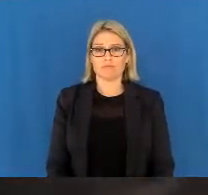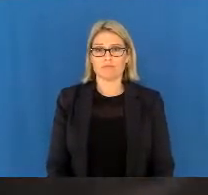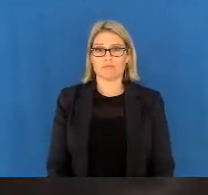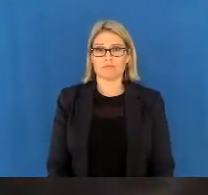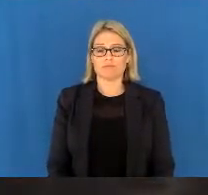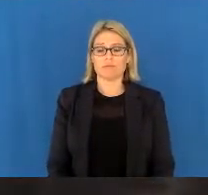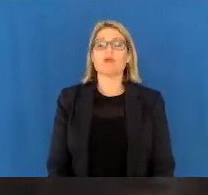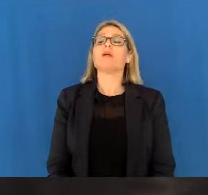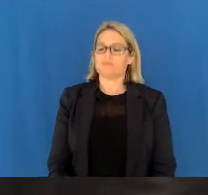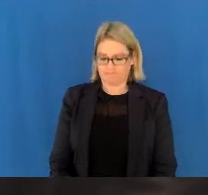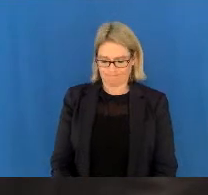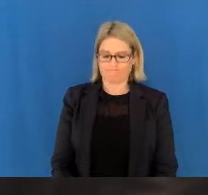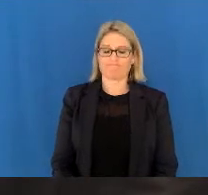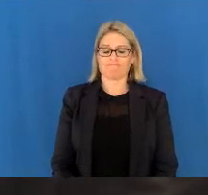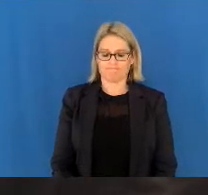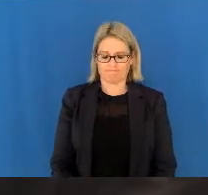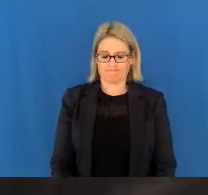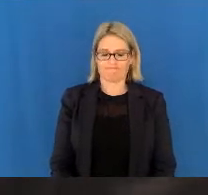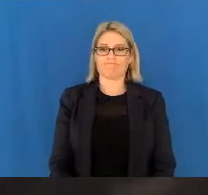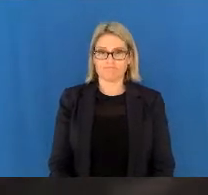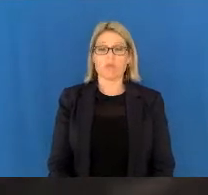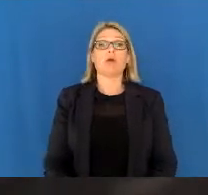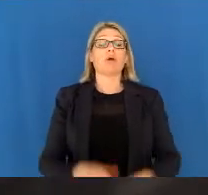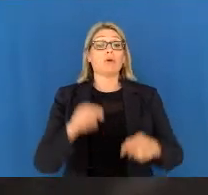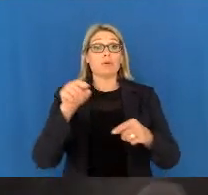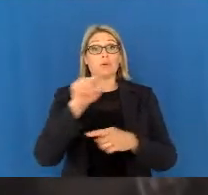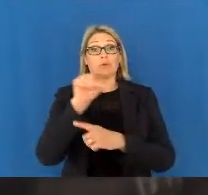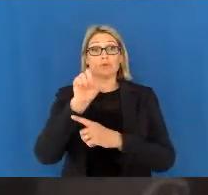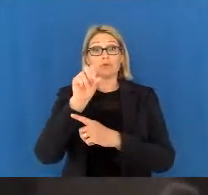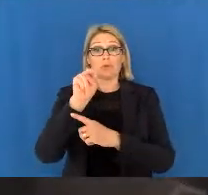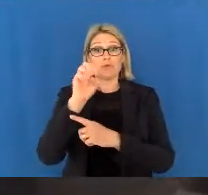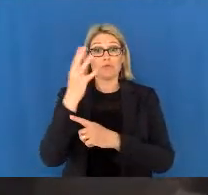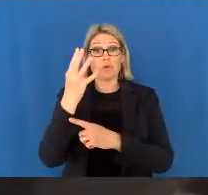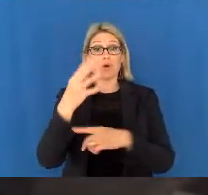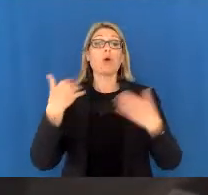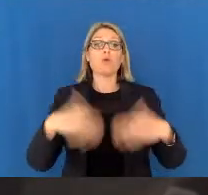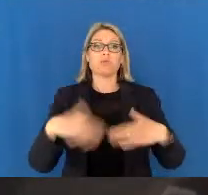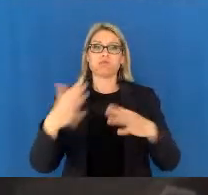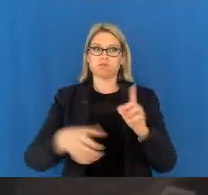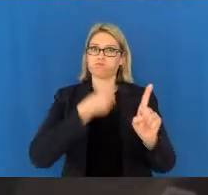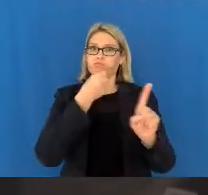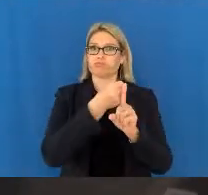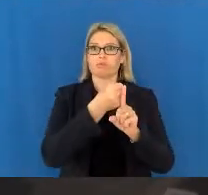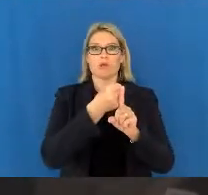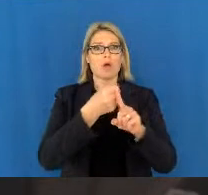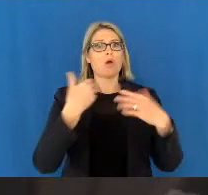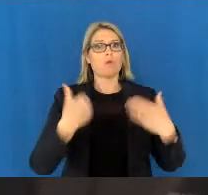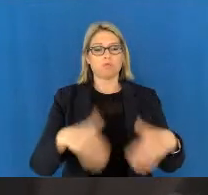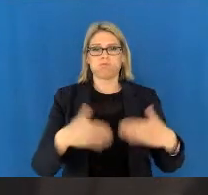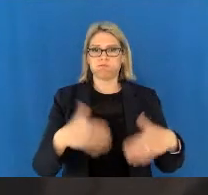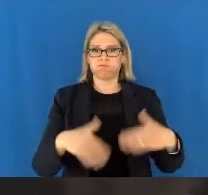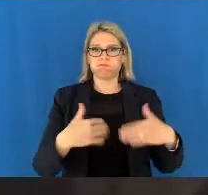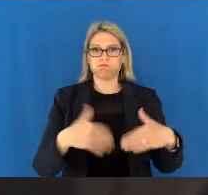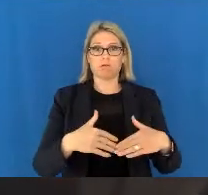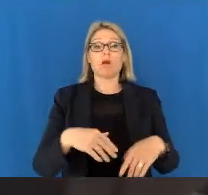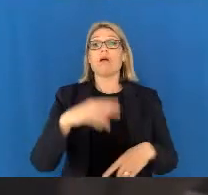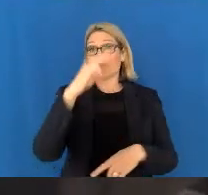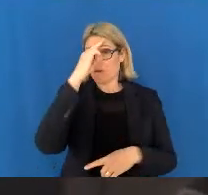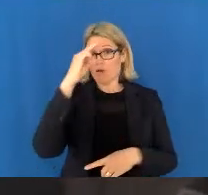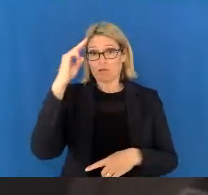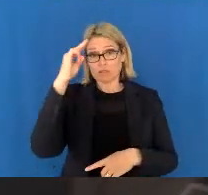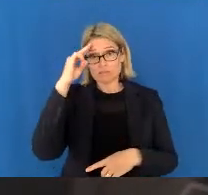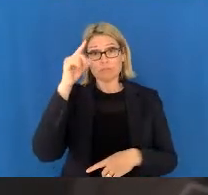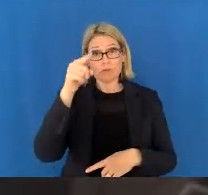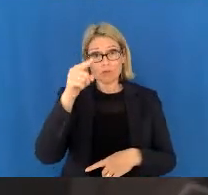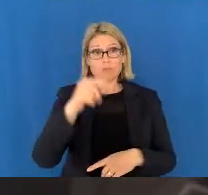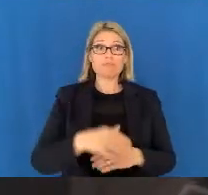Certainly, we are hit rather hard with the outbreaks, but at the hospital, things are going, we can